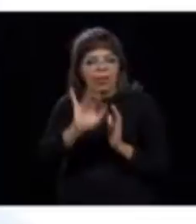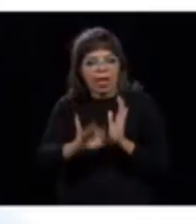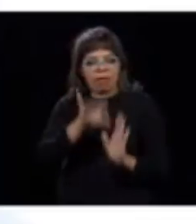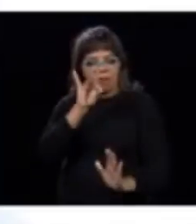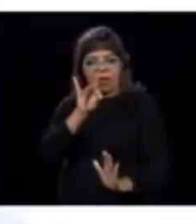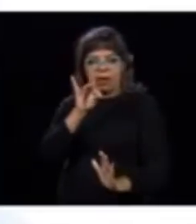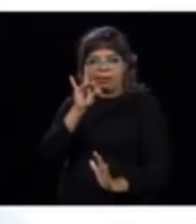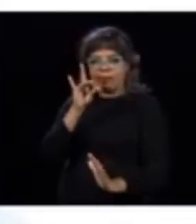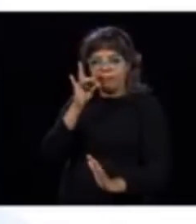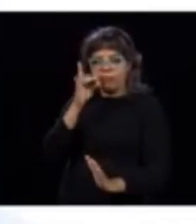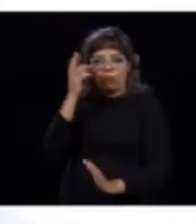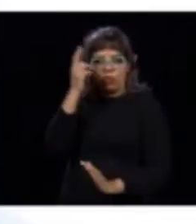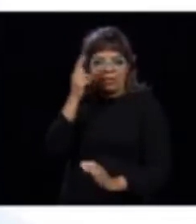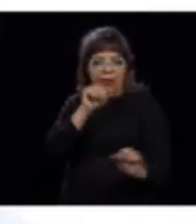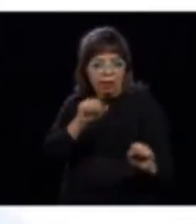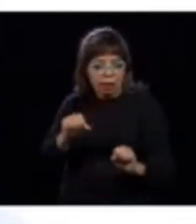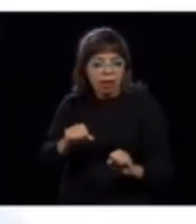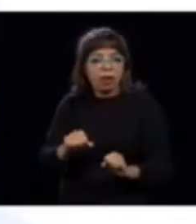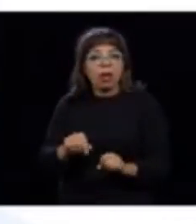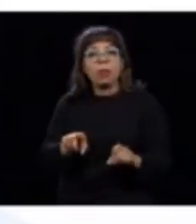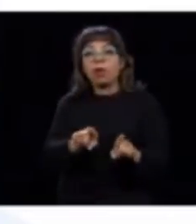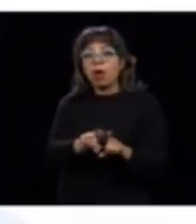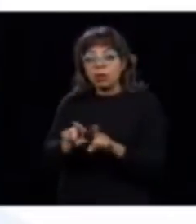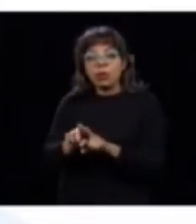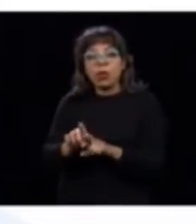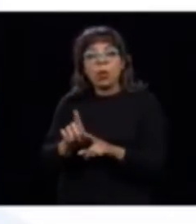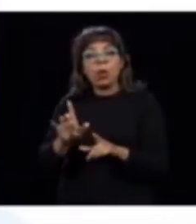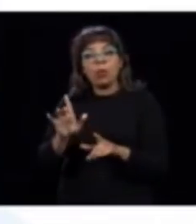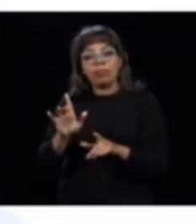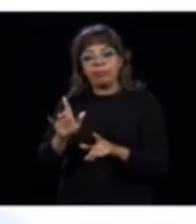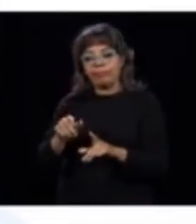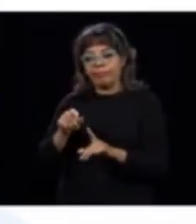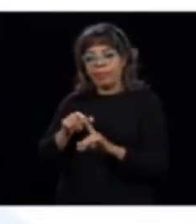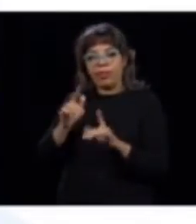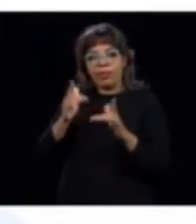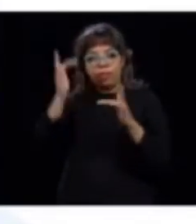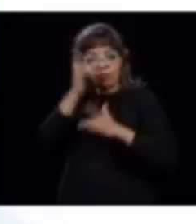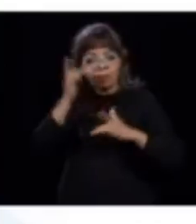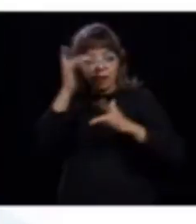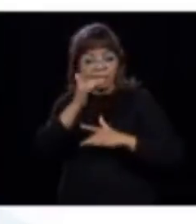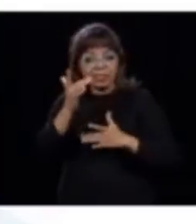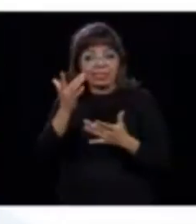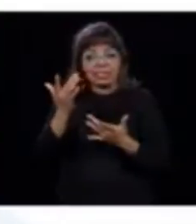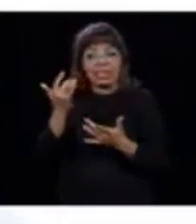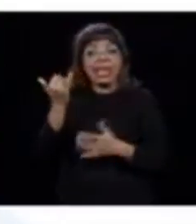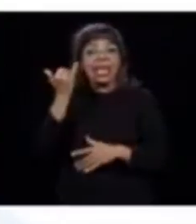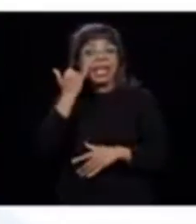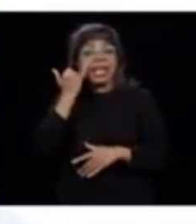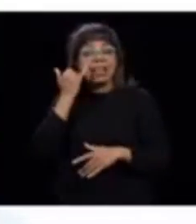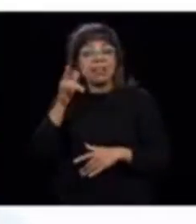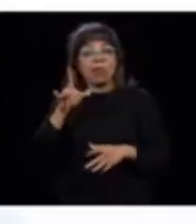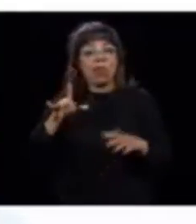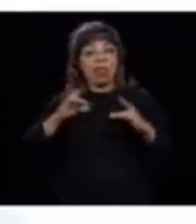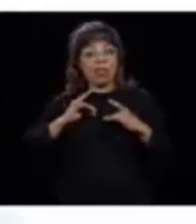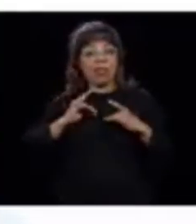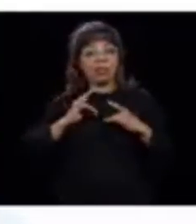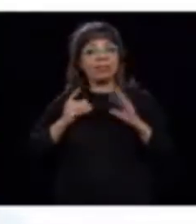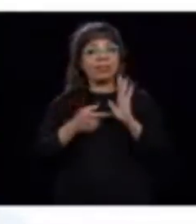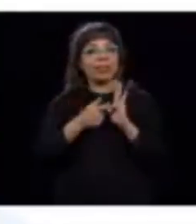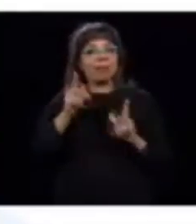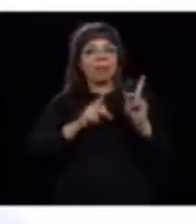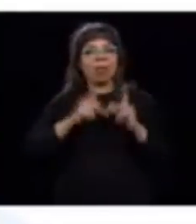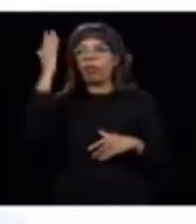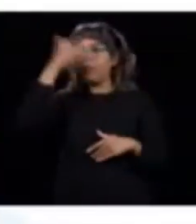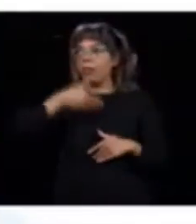And there is this, I would say, virus, very bad one, that infects you, and you have no symptoms and can transmit it. So